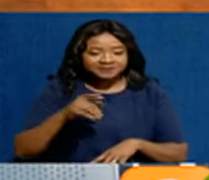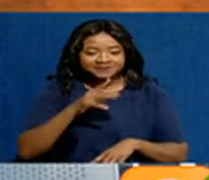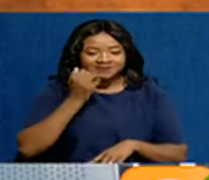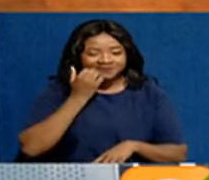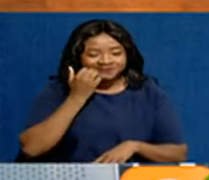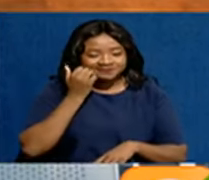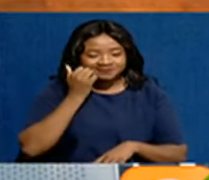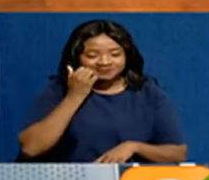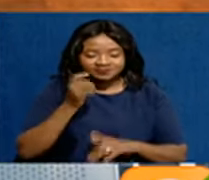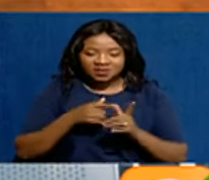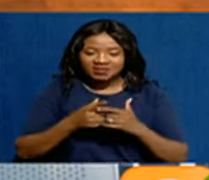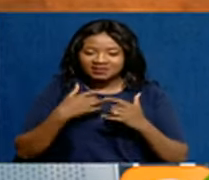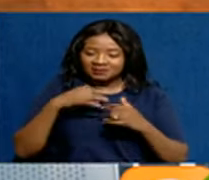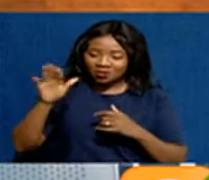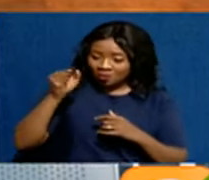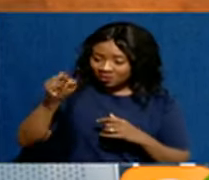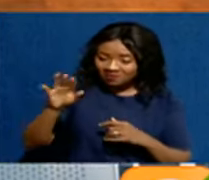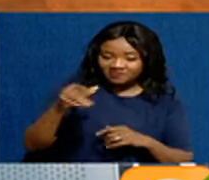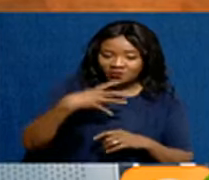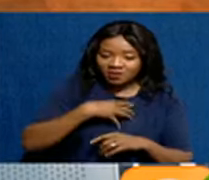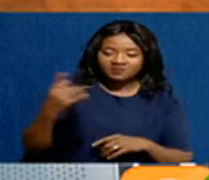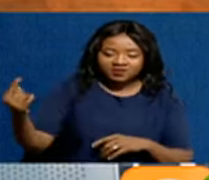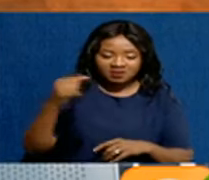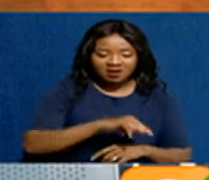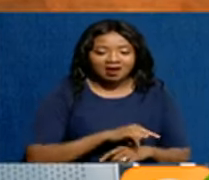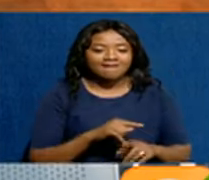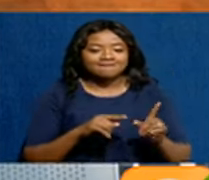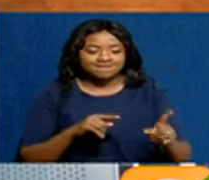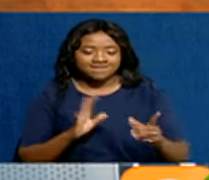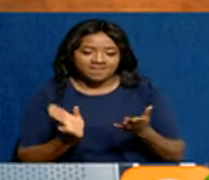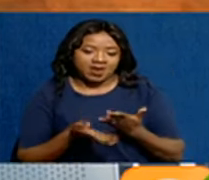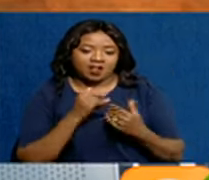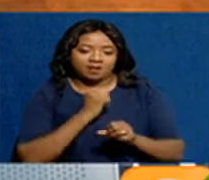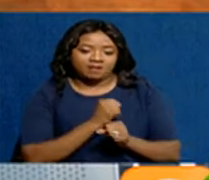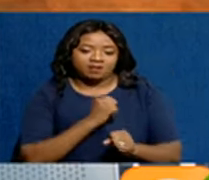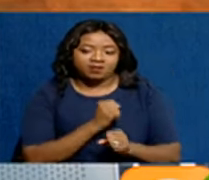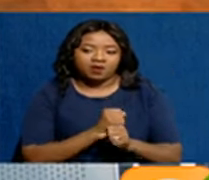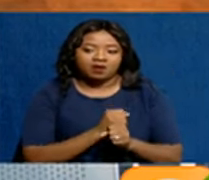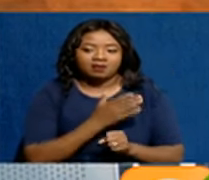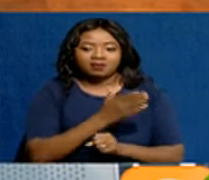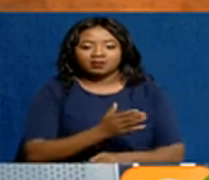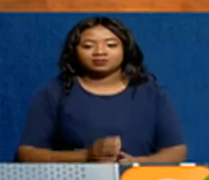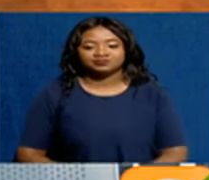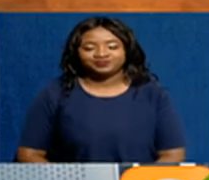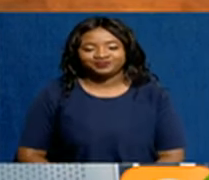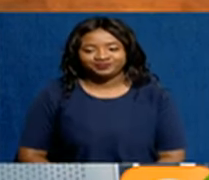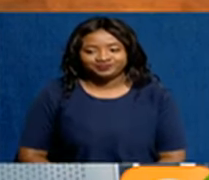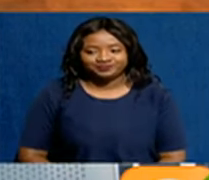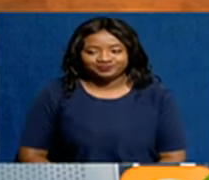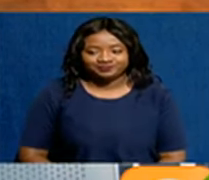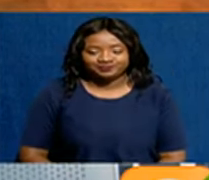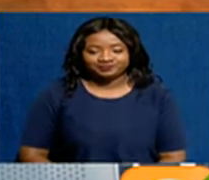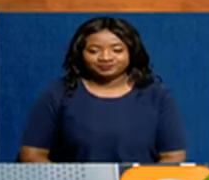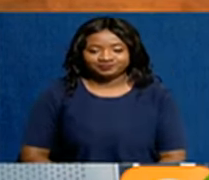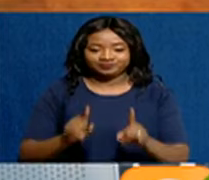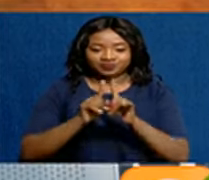sick and I had to call her and she came to rescue the work which was here. Even during